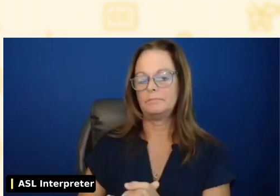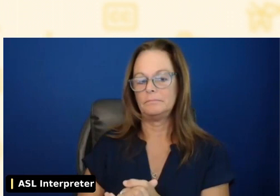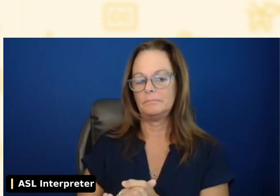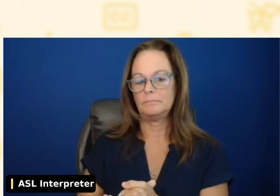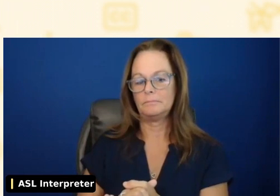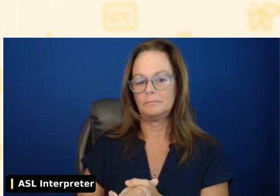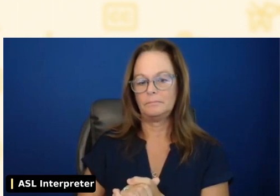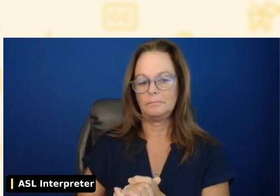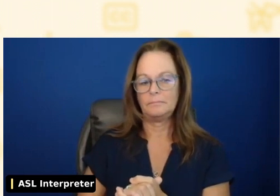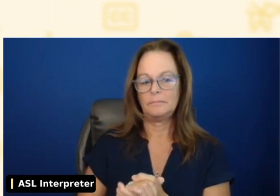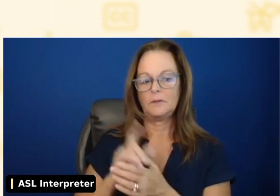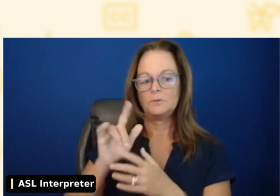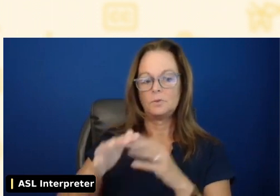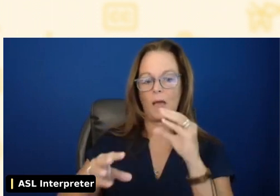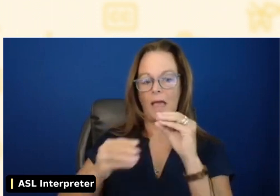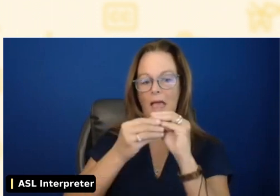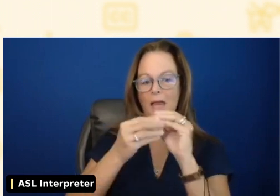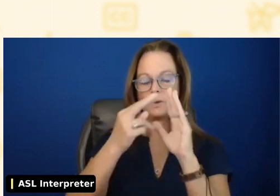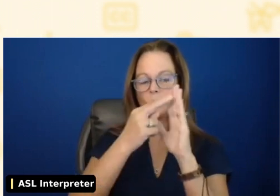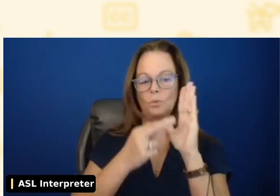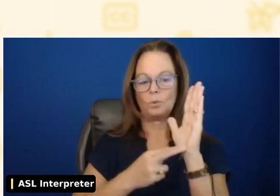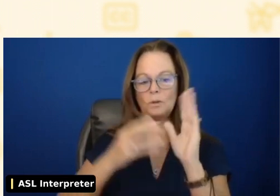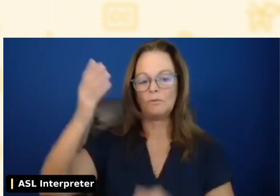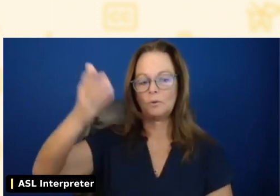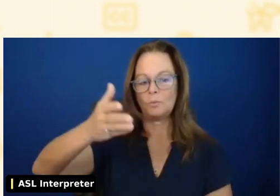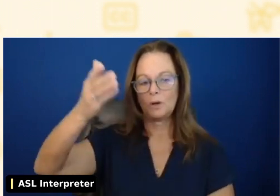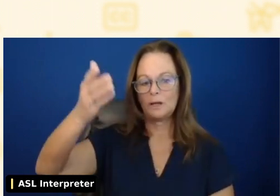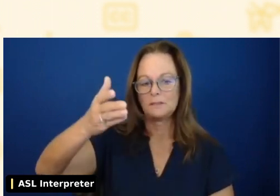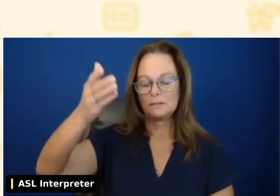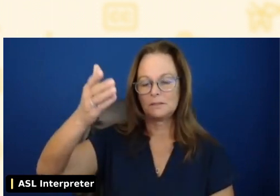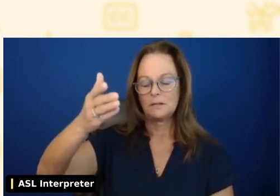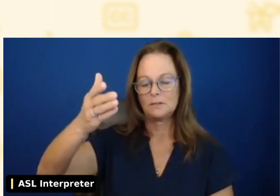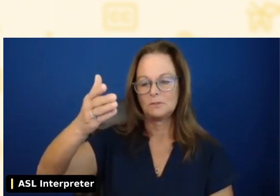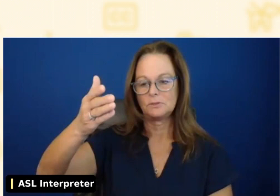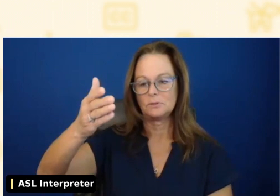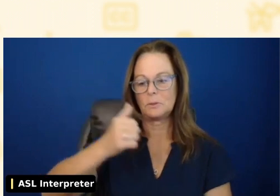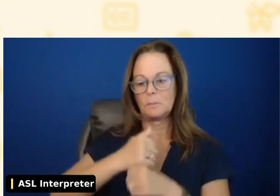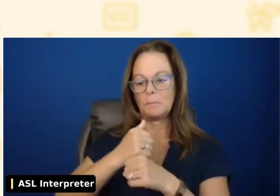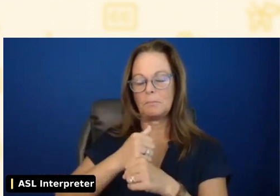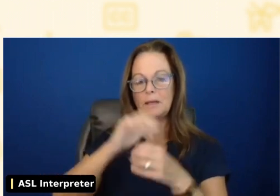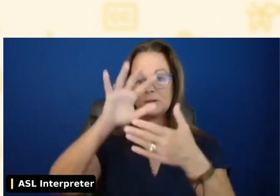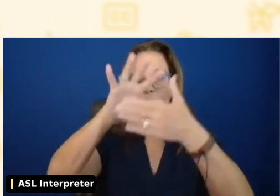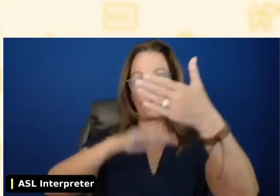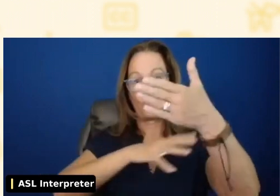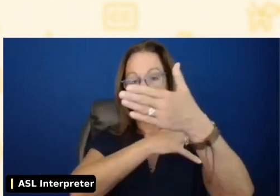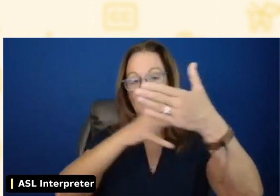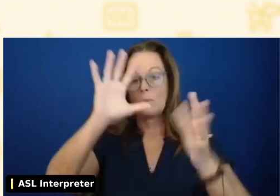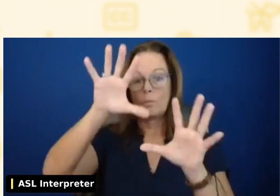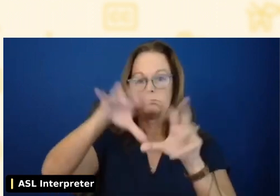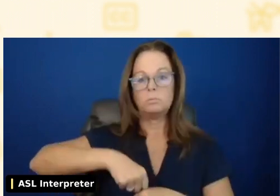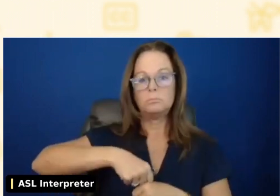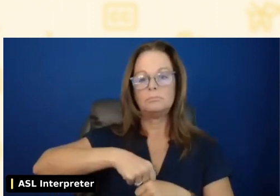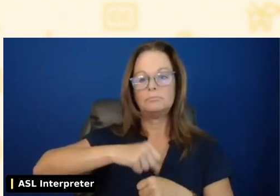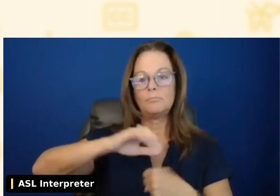more. So adding role of presentation on the table won't make the whole table disappear for screen reader